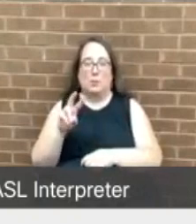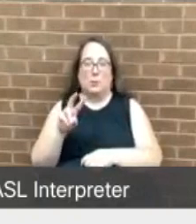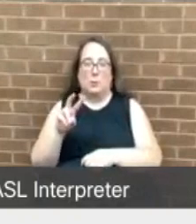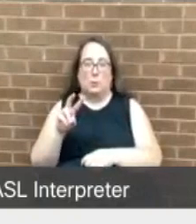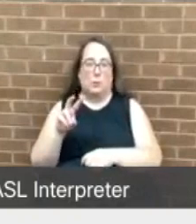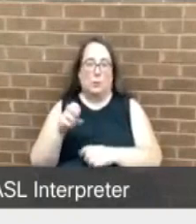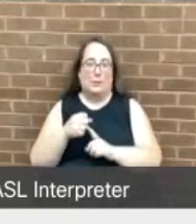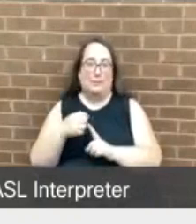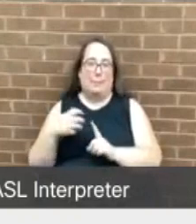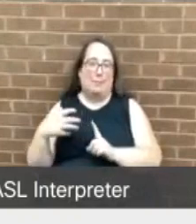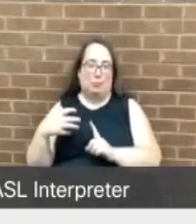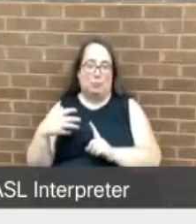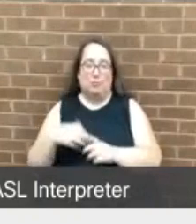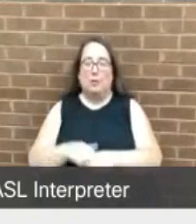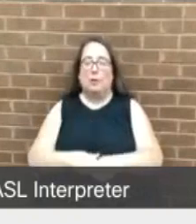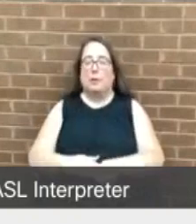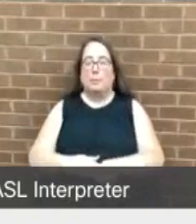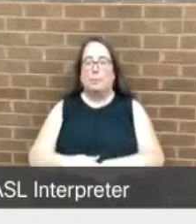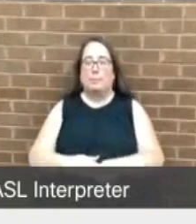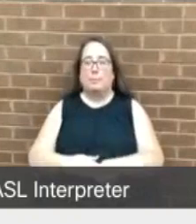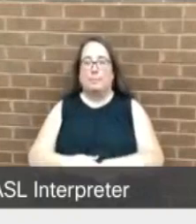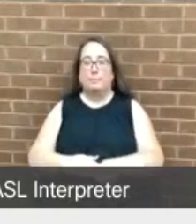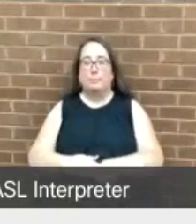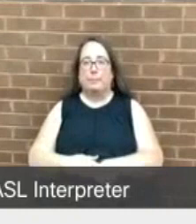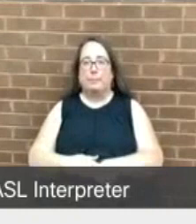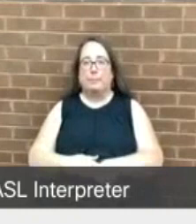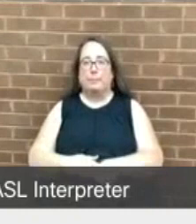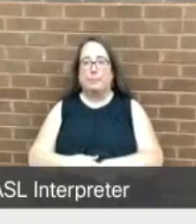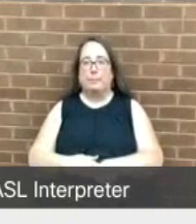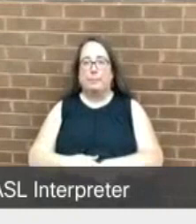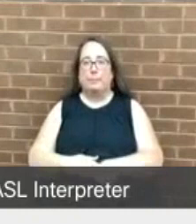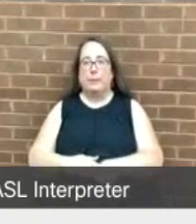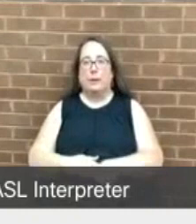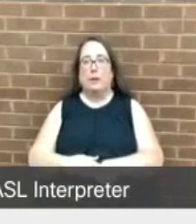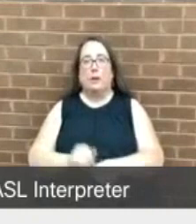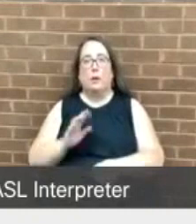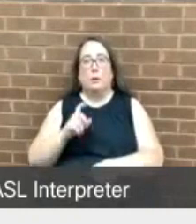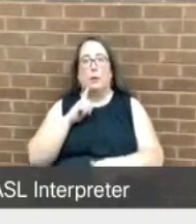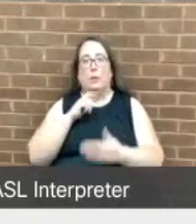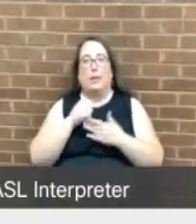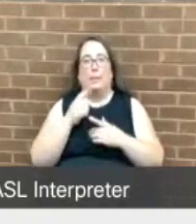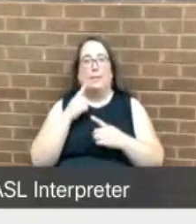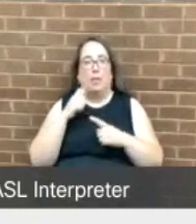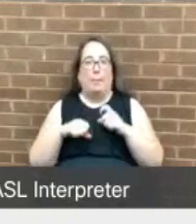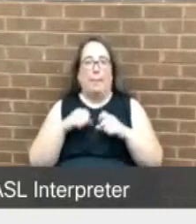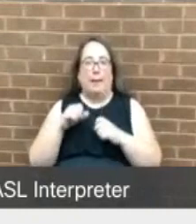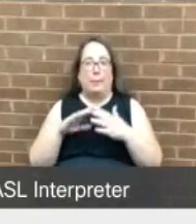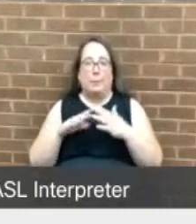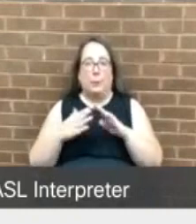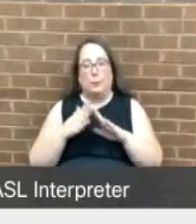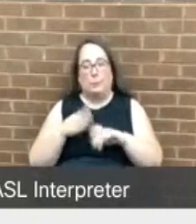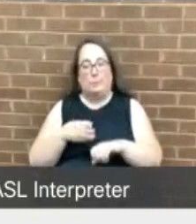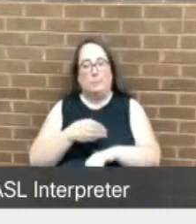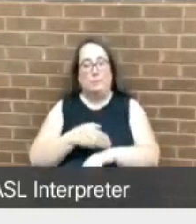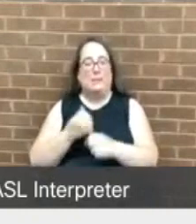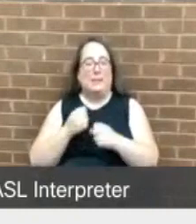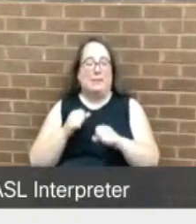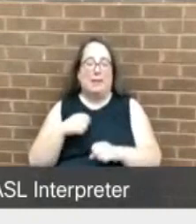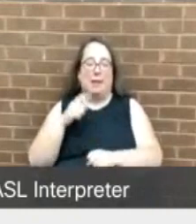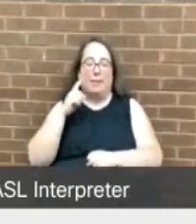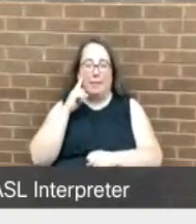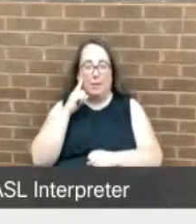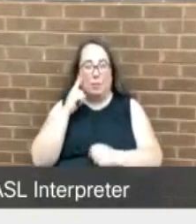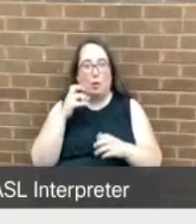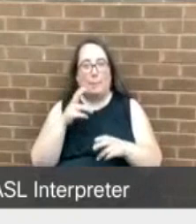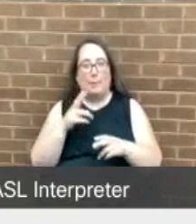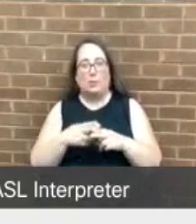been, I think it's going to be a real help to the bike community and will increase safety over there. So I think it was mentioned already, but